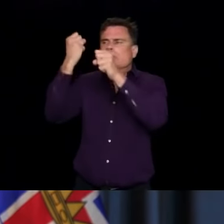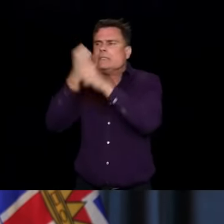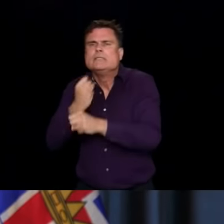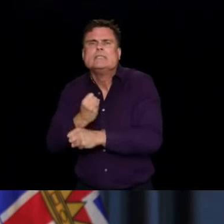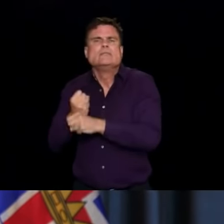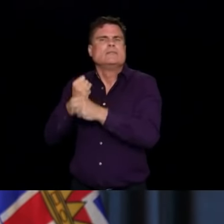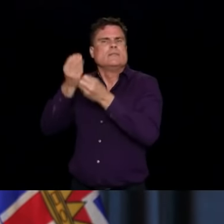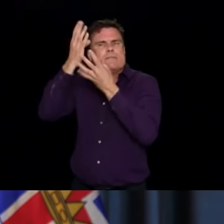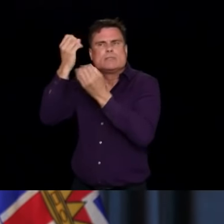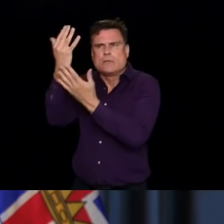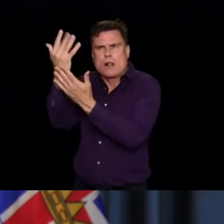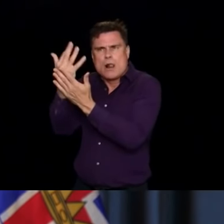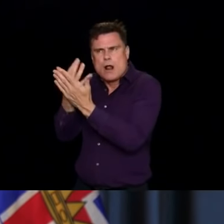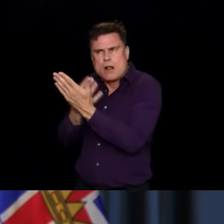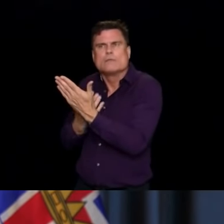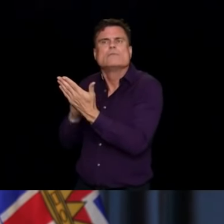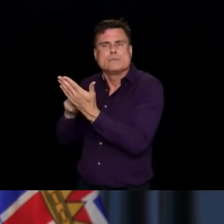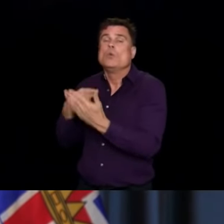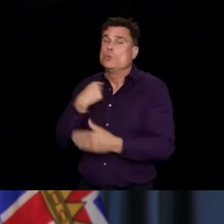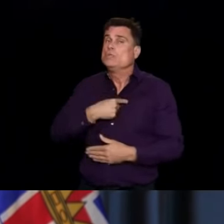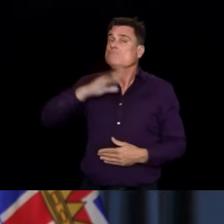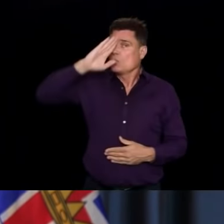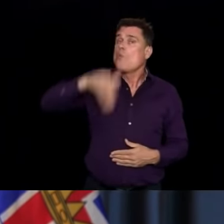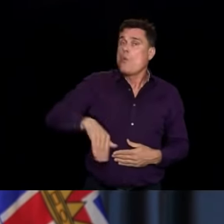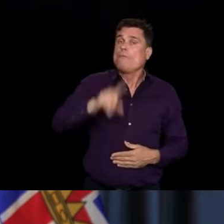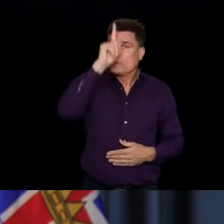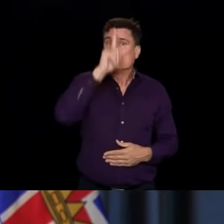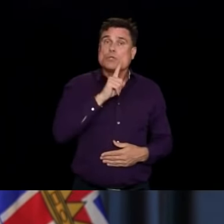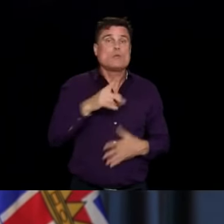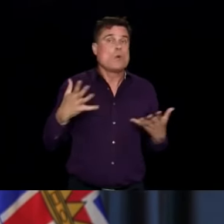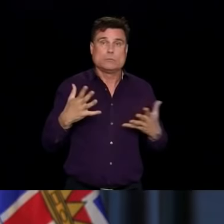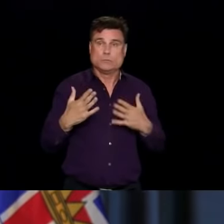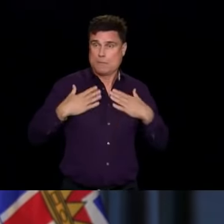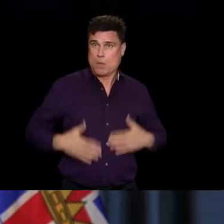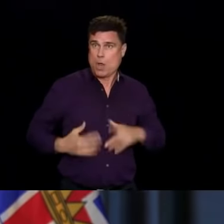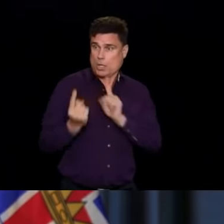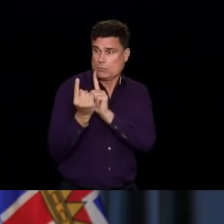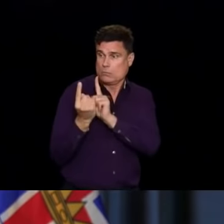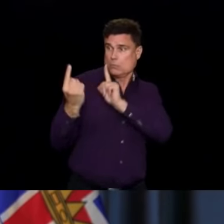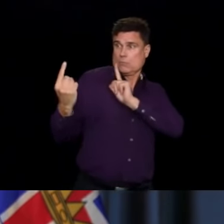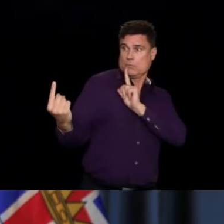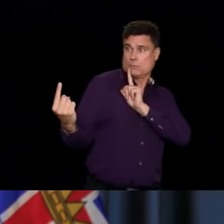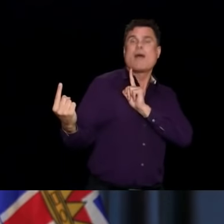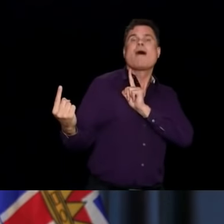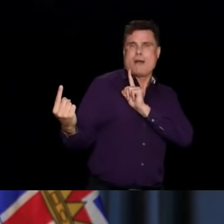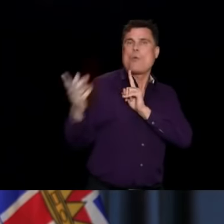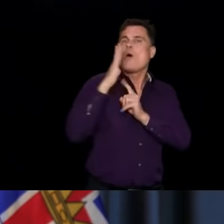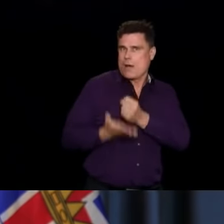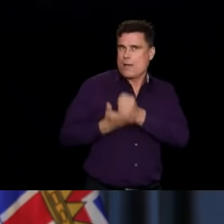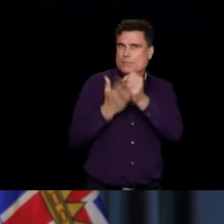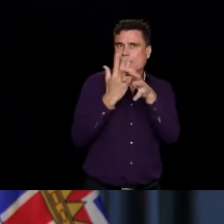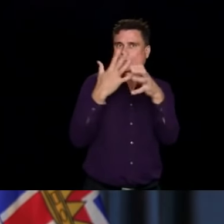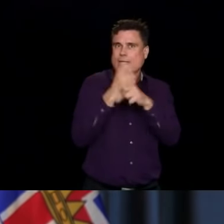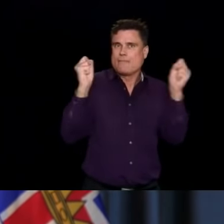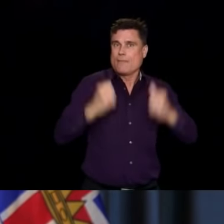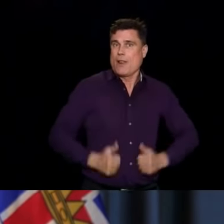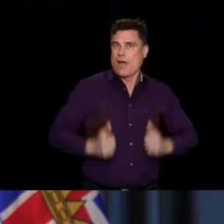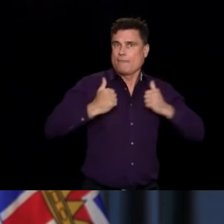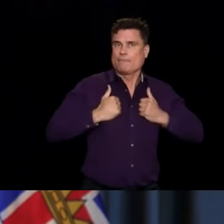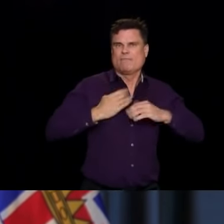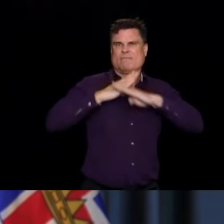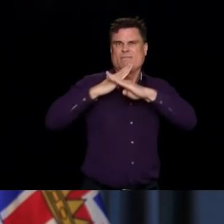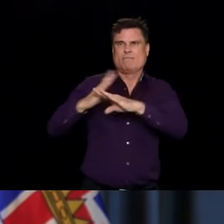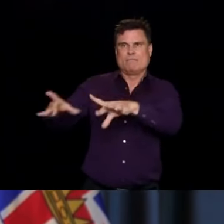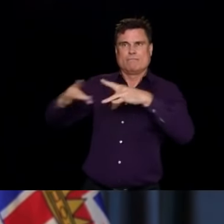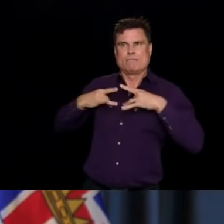that physical distancing saves lives. We know that bending the curve, not the rules, has brought us to this point in our social, surgical, and